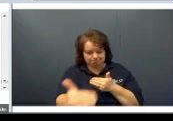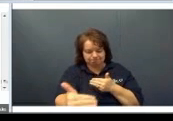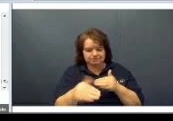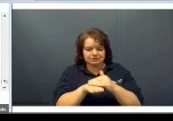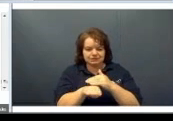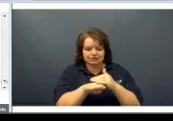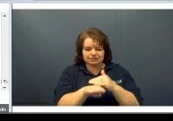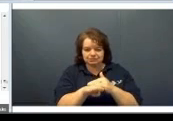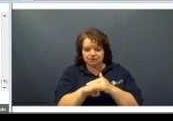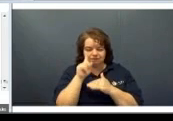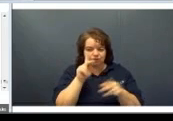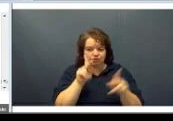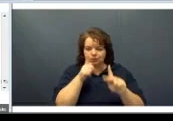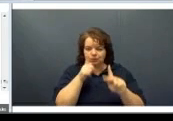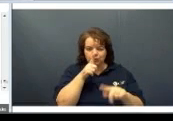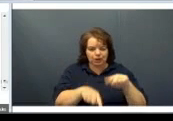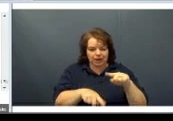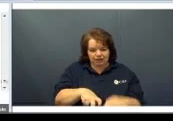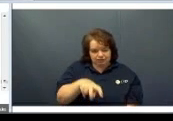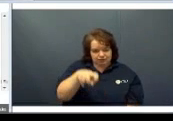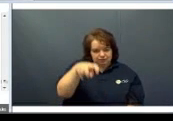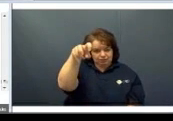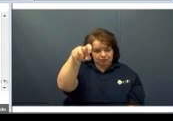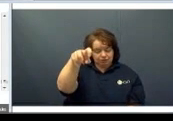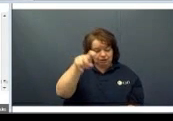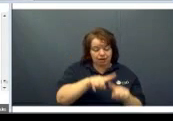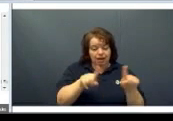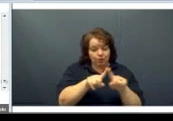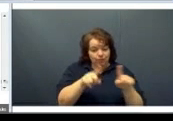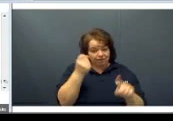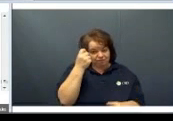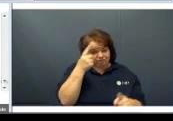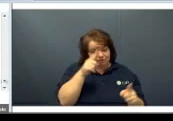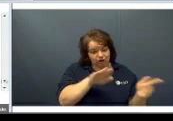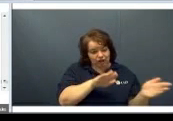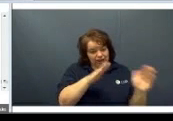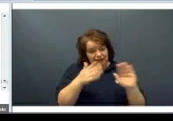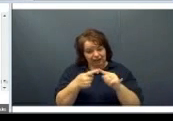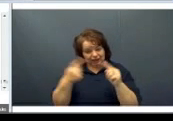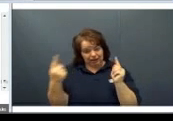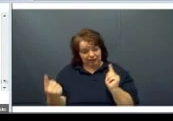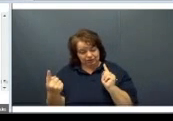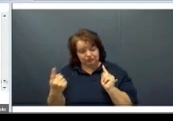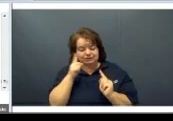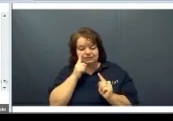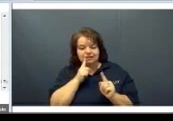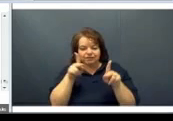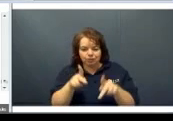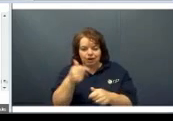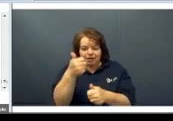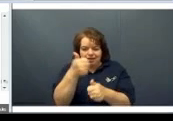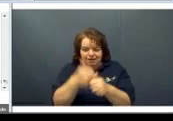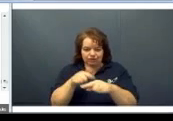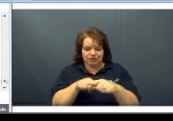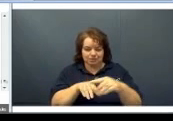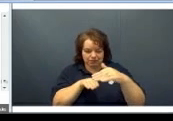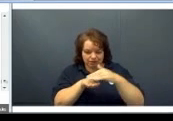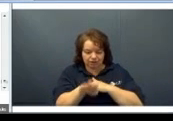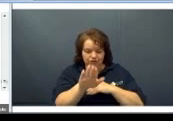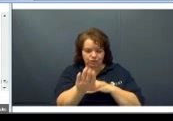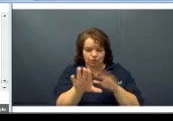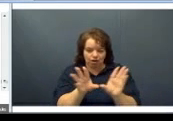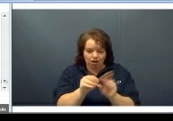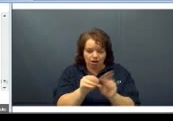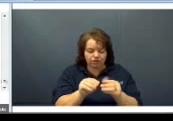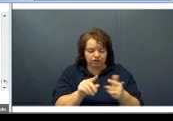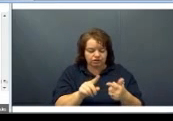we know that we're accessible for anyone who's not able to navigate stairs. For a deaf individual, every time